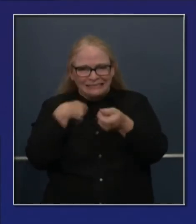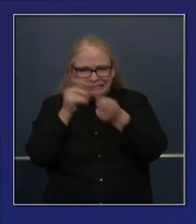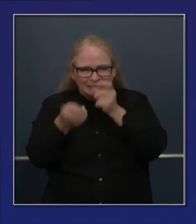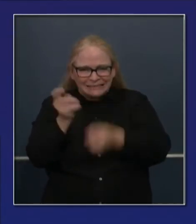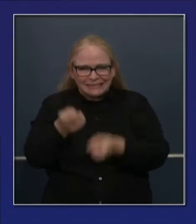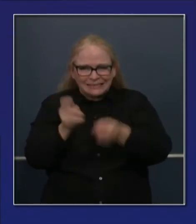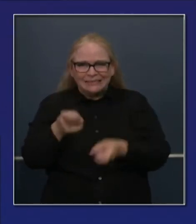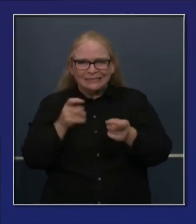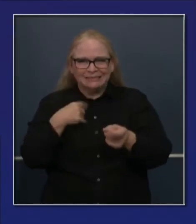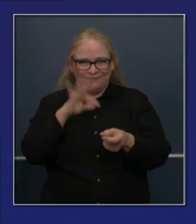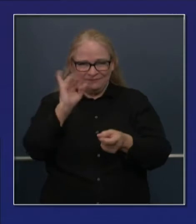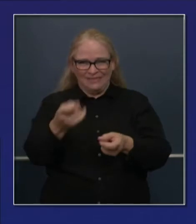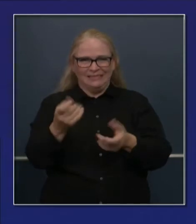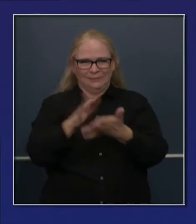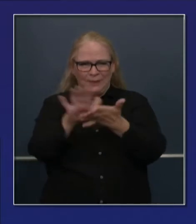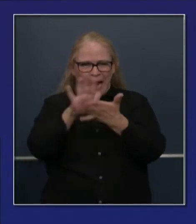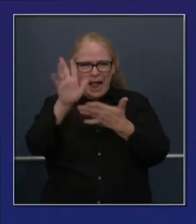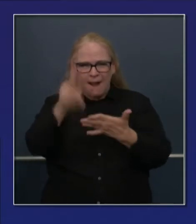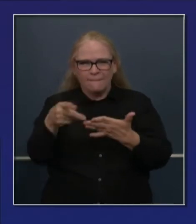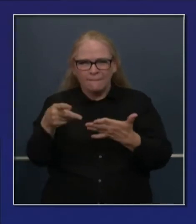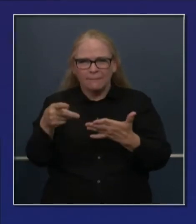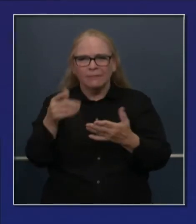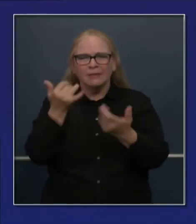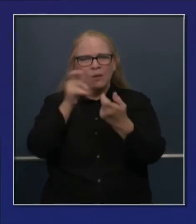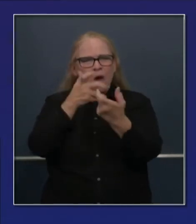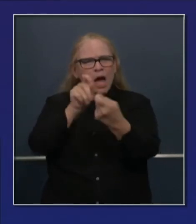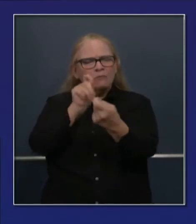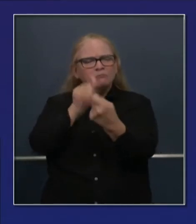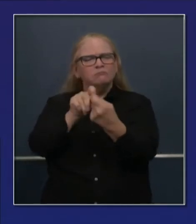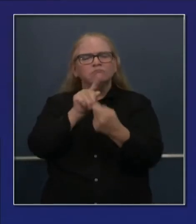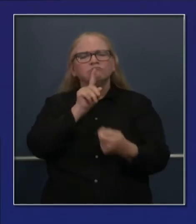denominator, forgive me. Bottom line is we have